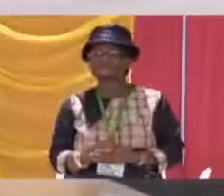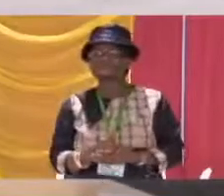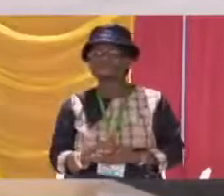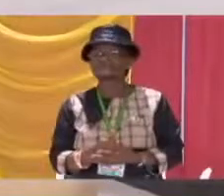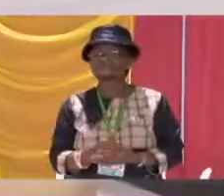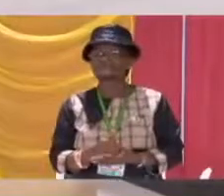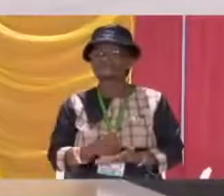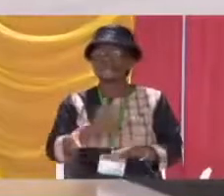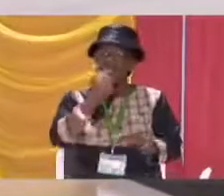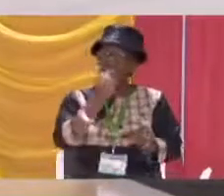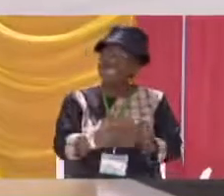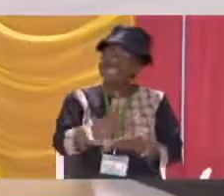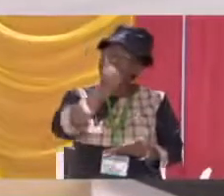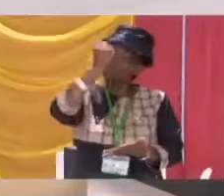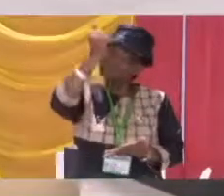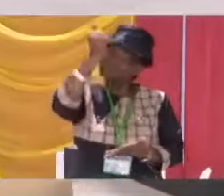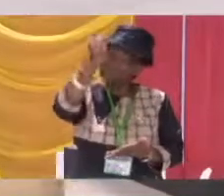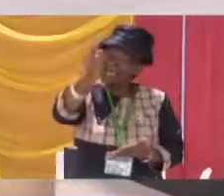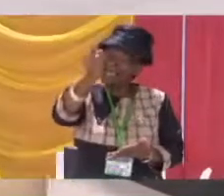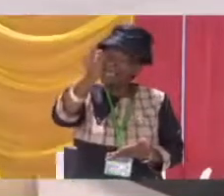Ewé ńlá yín ò ní rú wẹ́wẹ́.